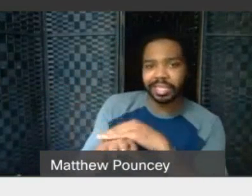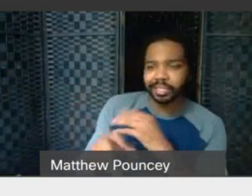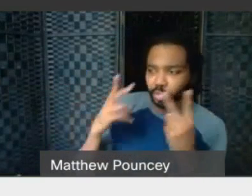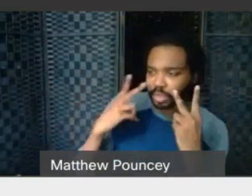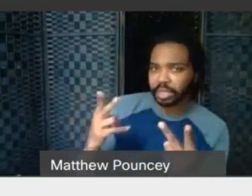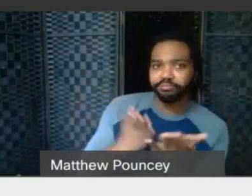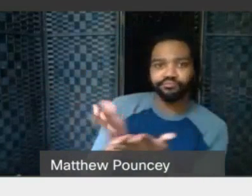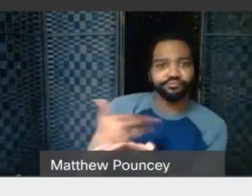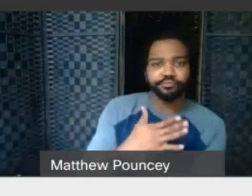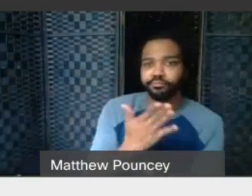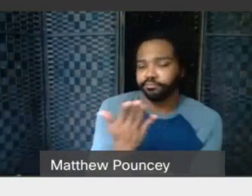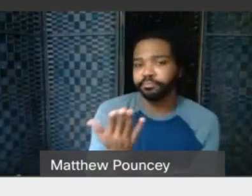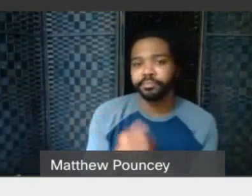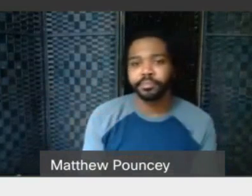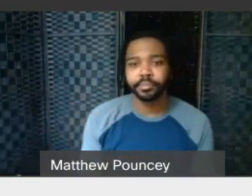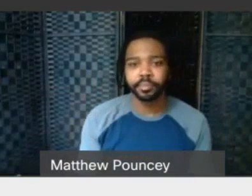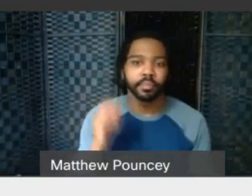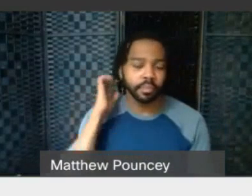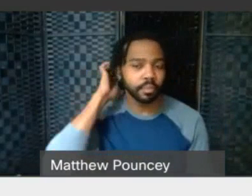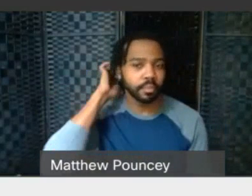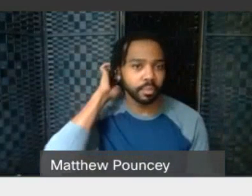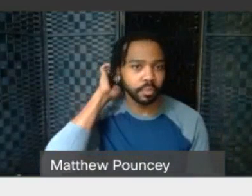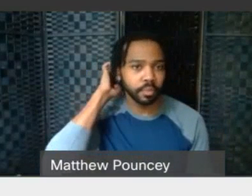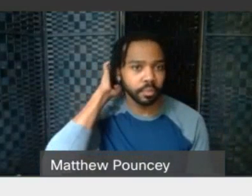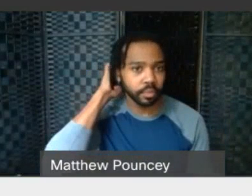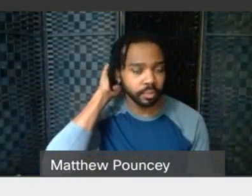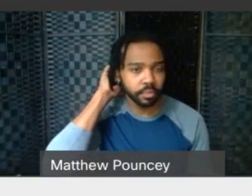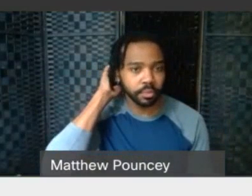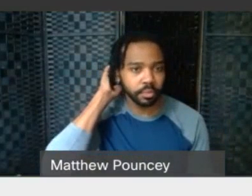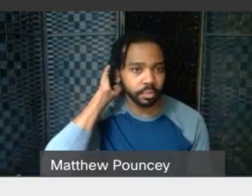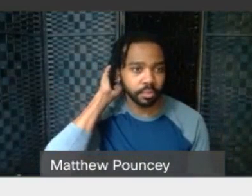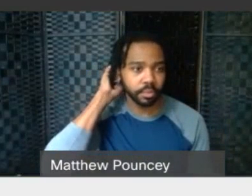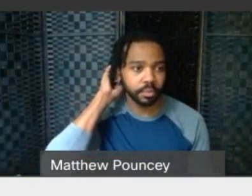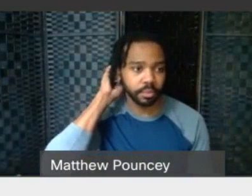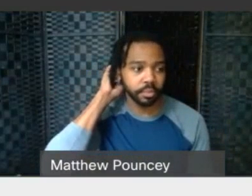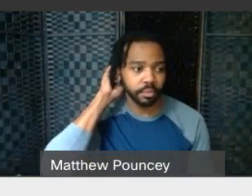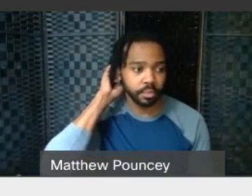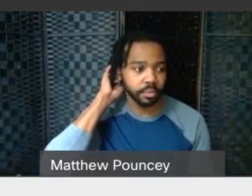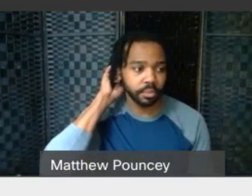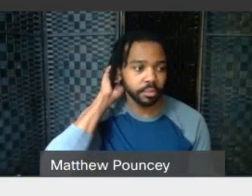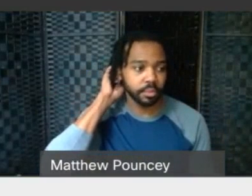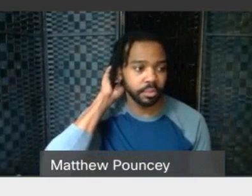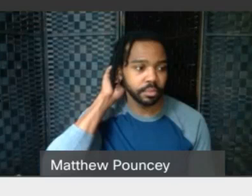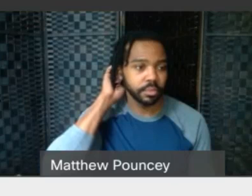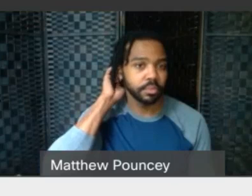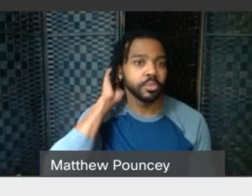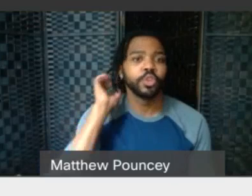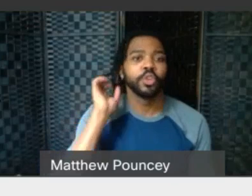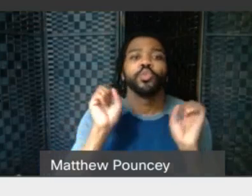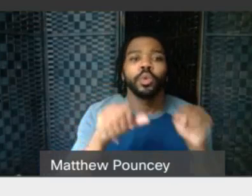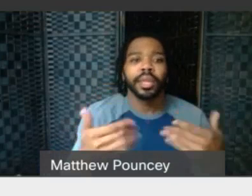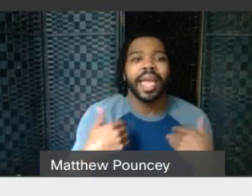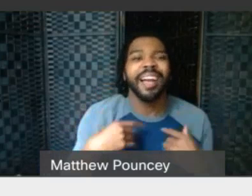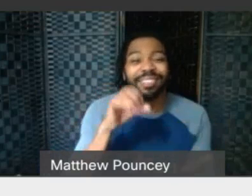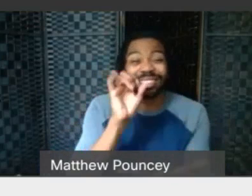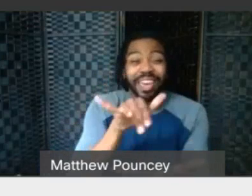that, as I say, to the extent someone wants to use that information as they make their decision, that it'll be readily available